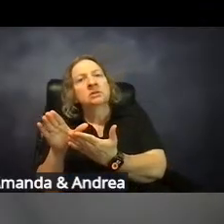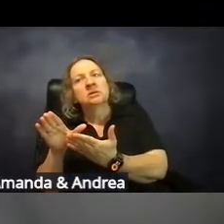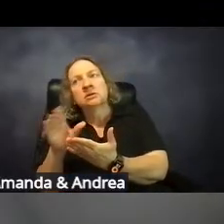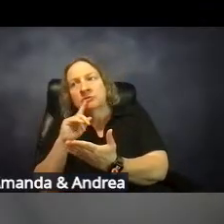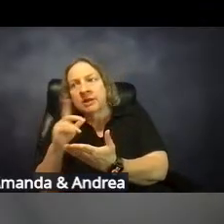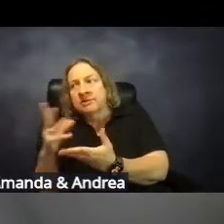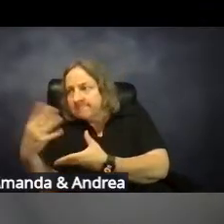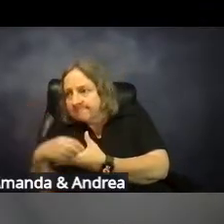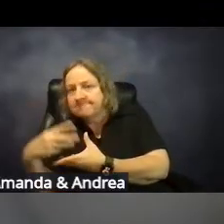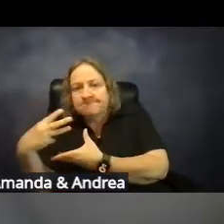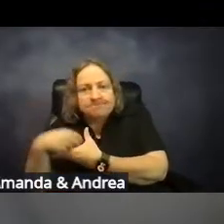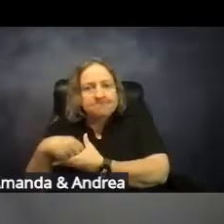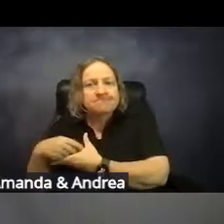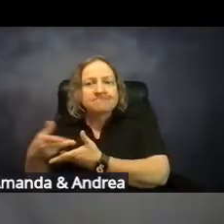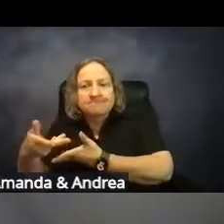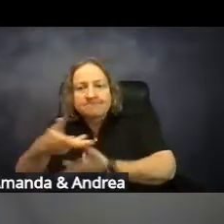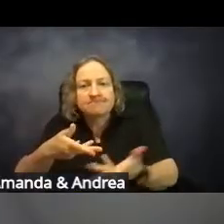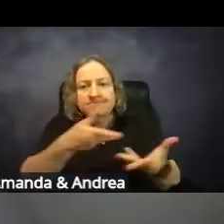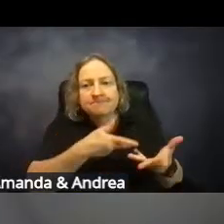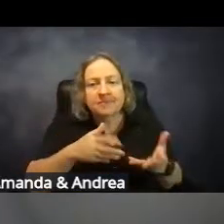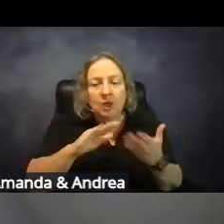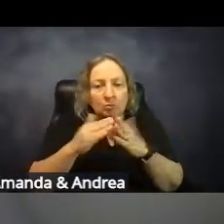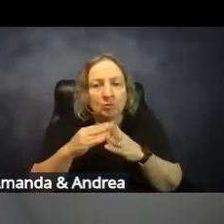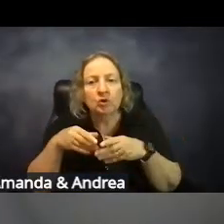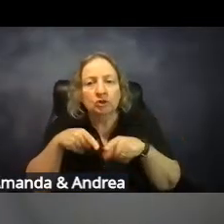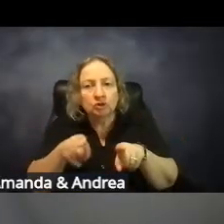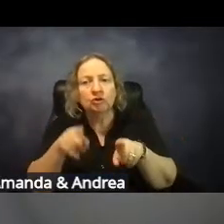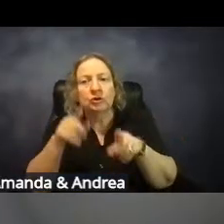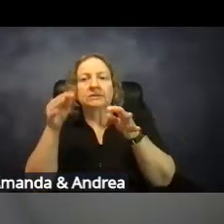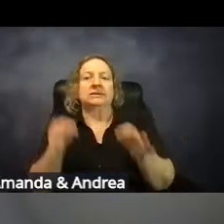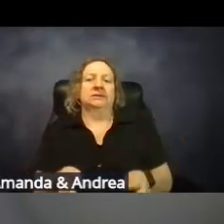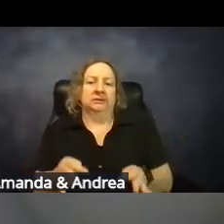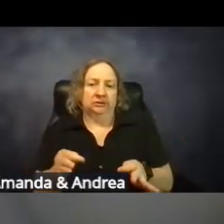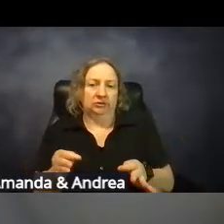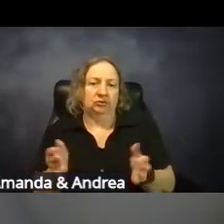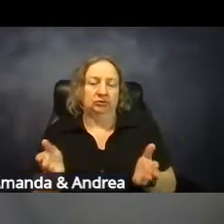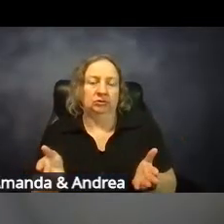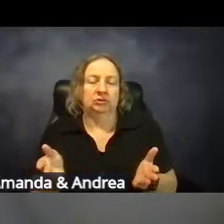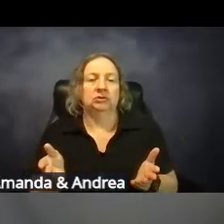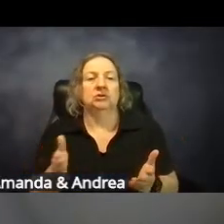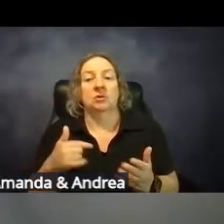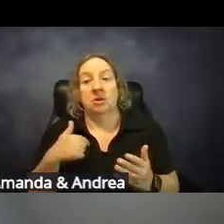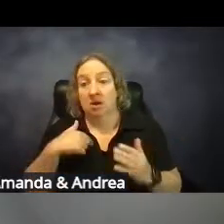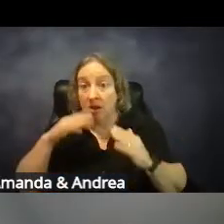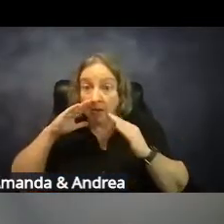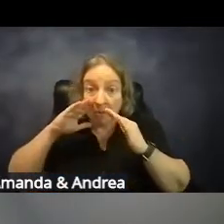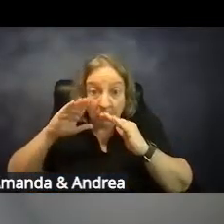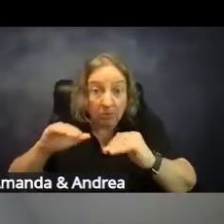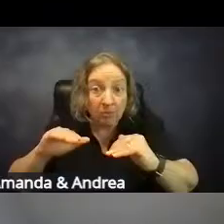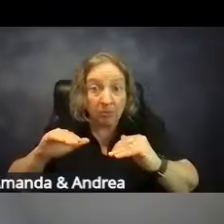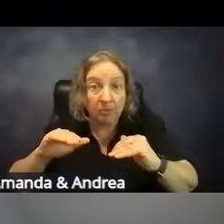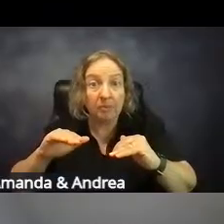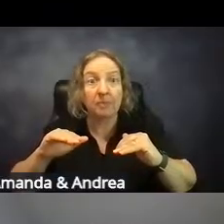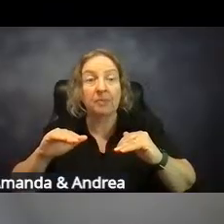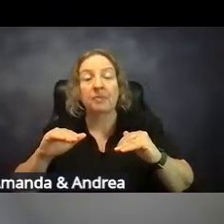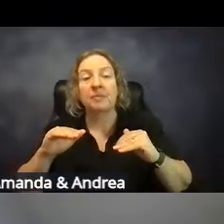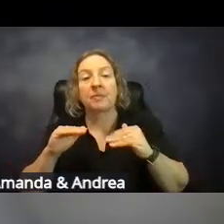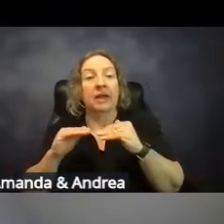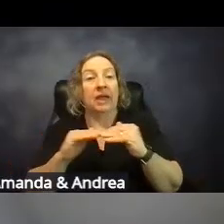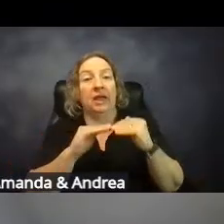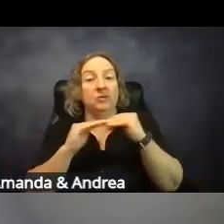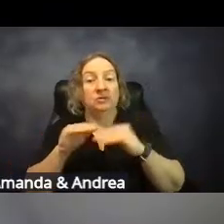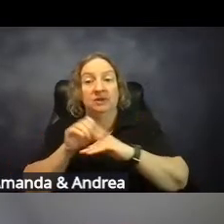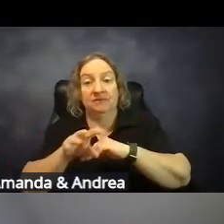engagement of communities in the decision making. And so it is my hope that the Equity